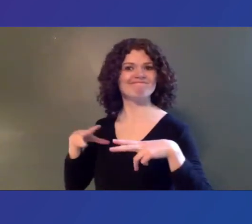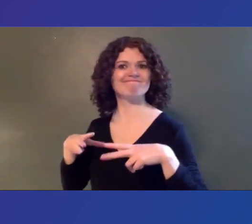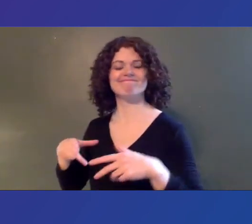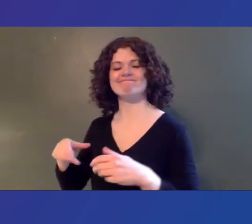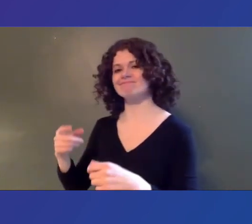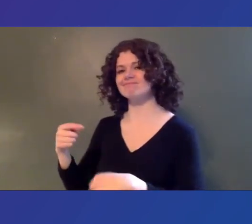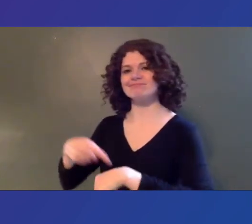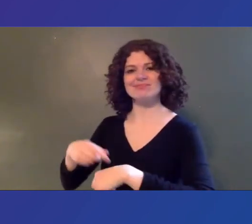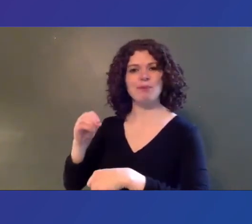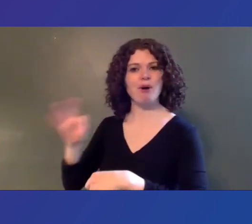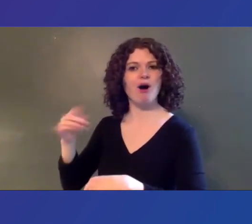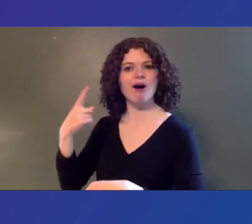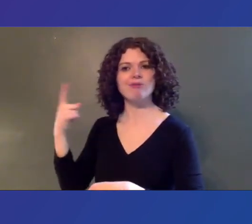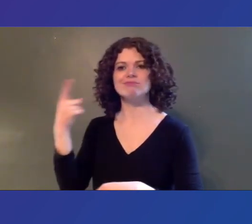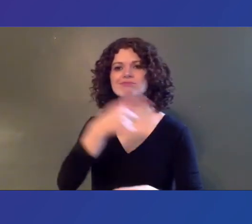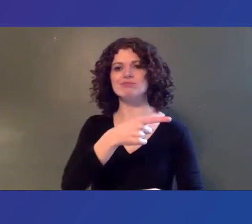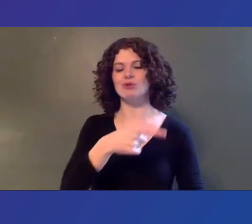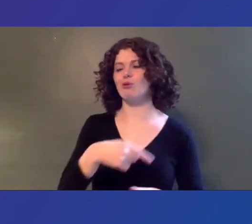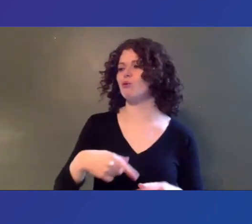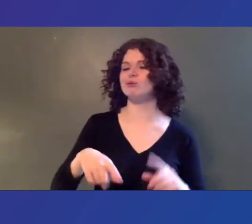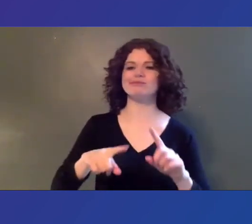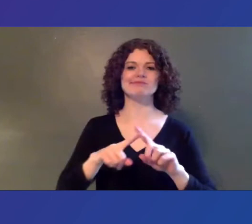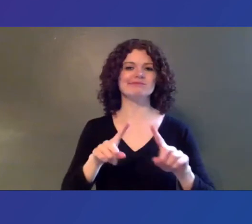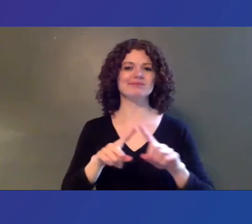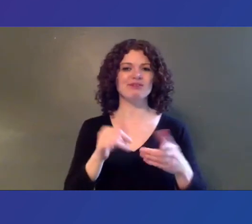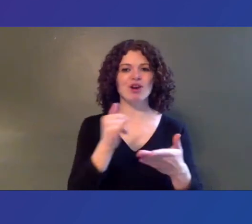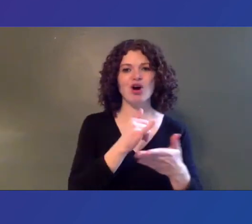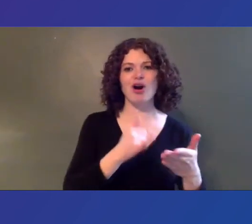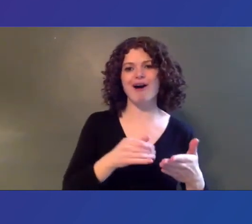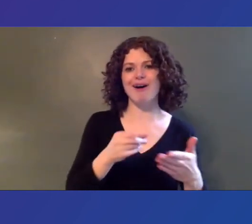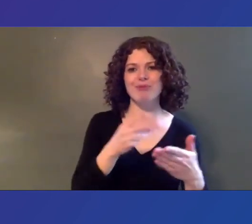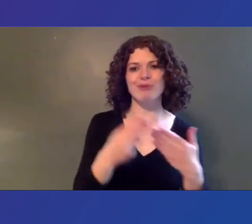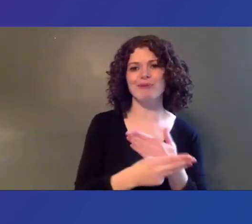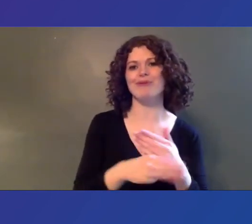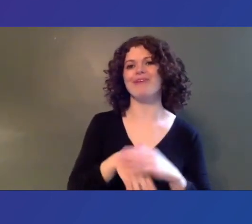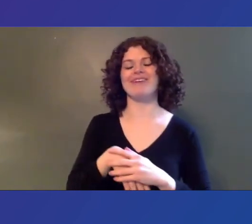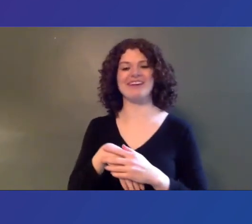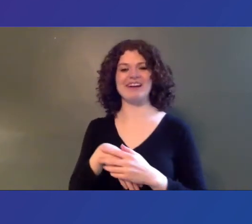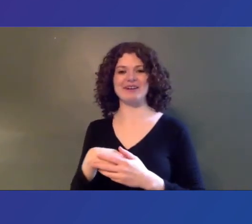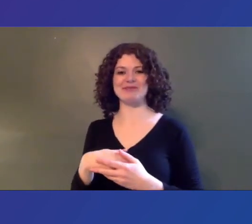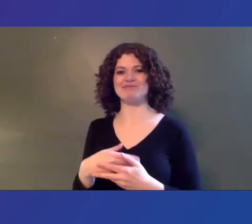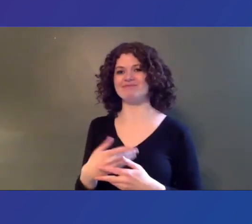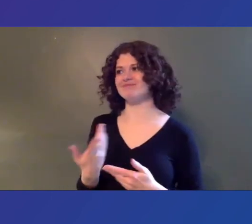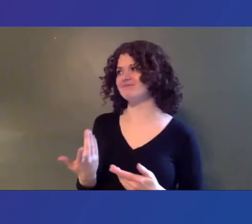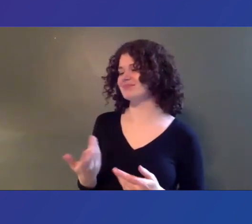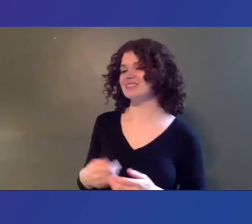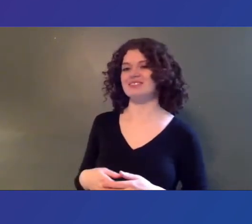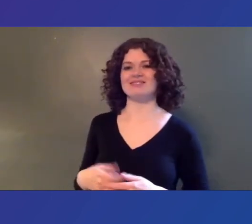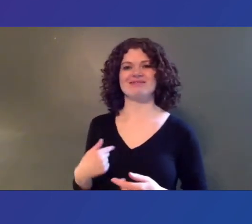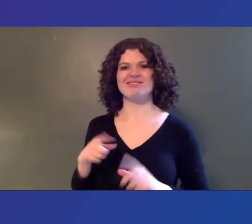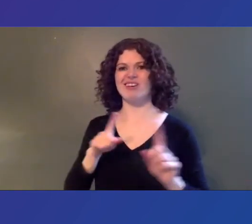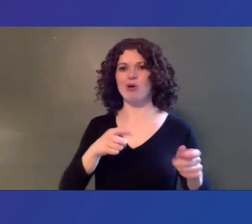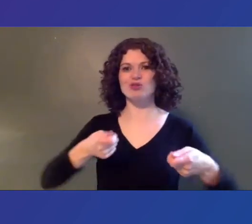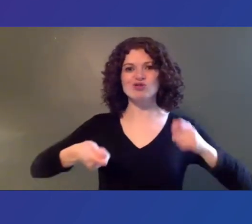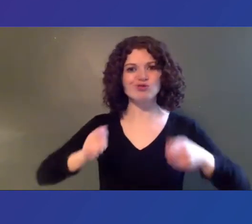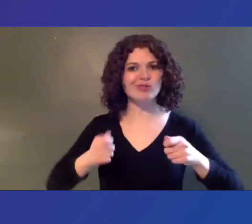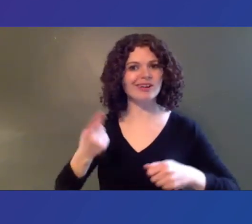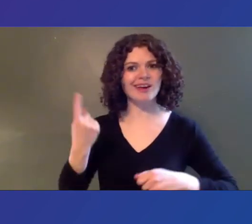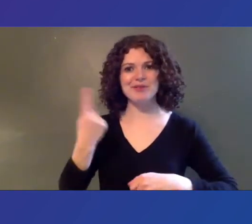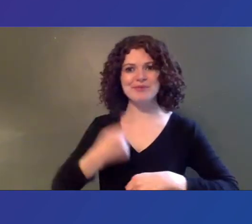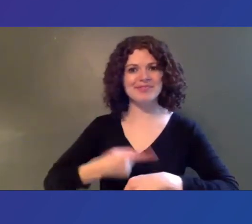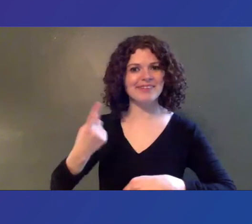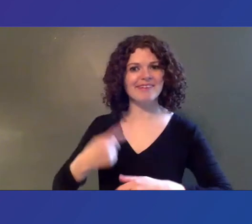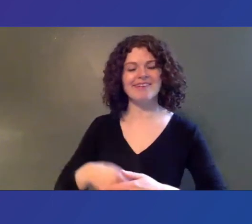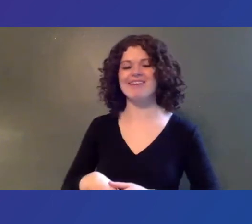for that I took a week off to go do residency in Trinidad, or if I needed a day or two to rehearse, for like